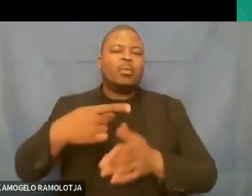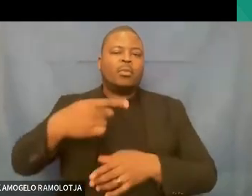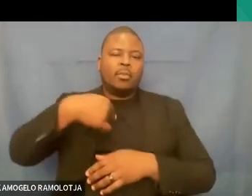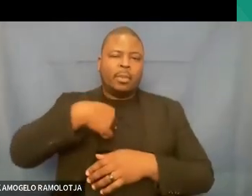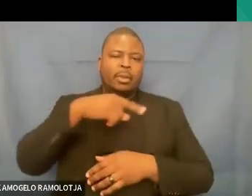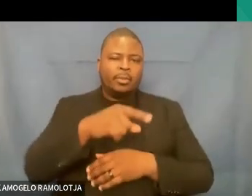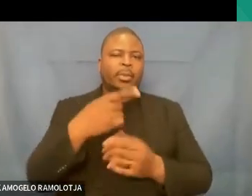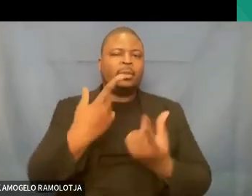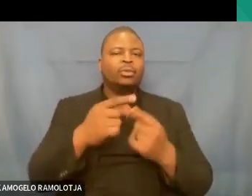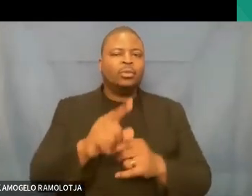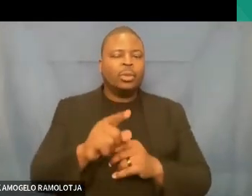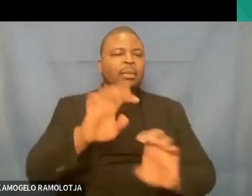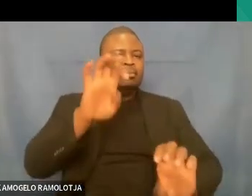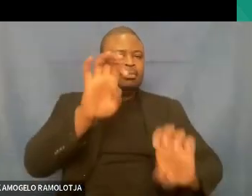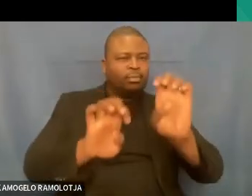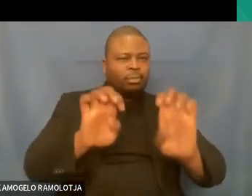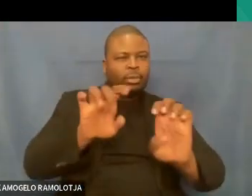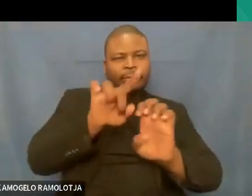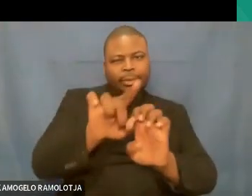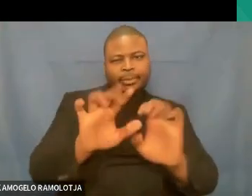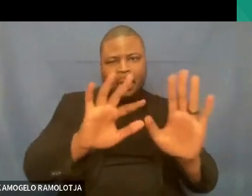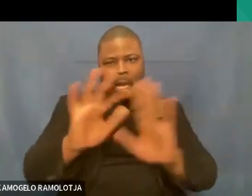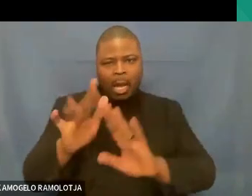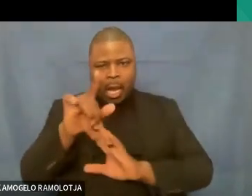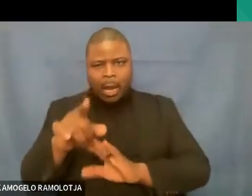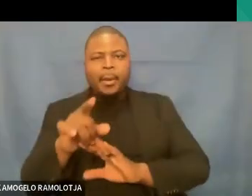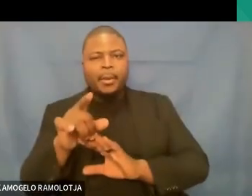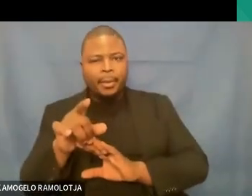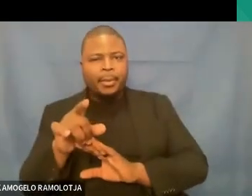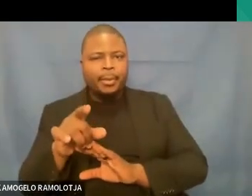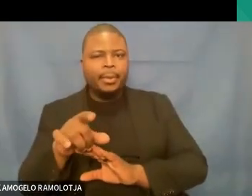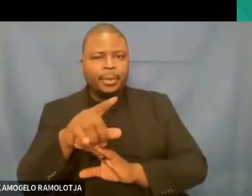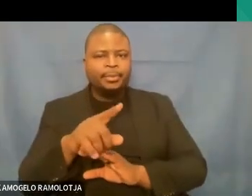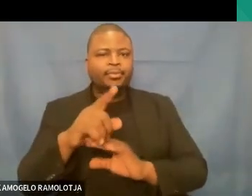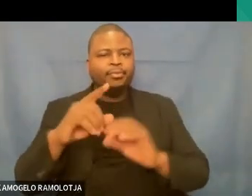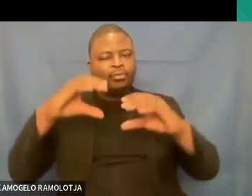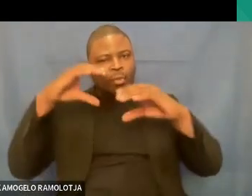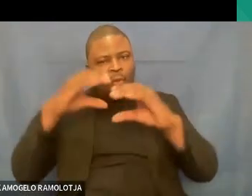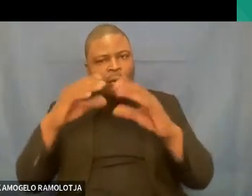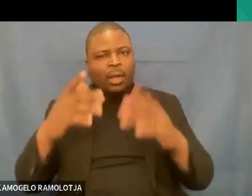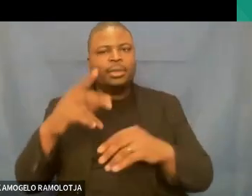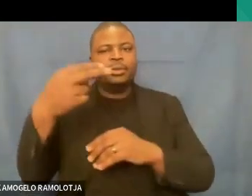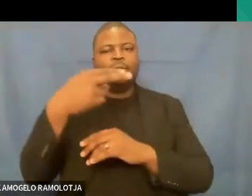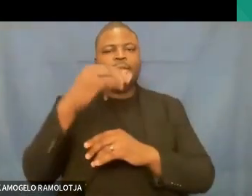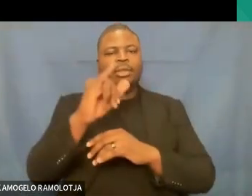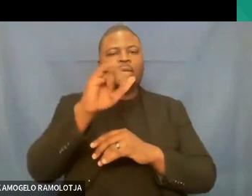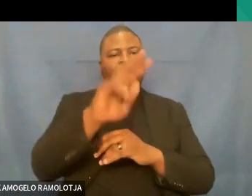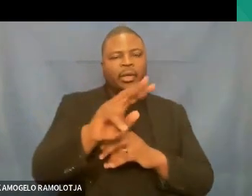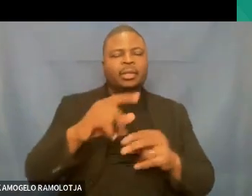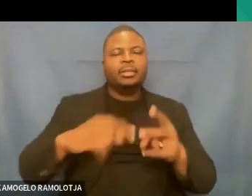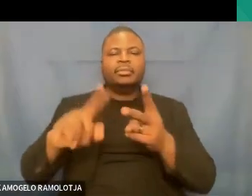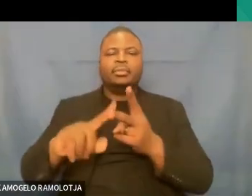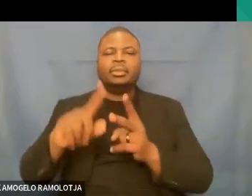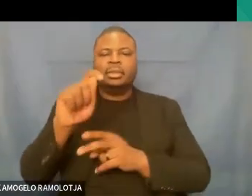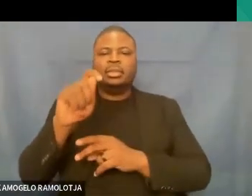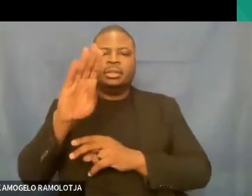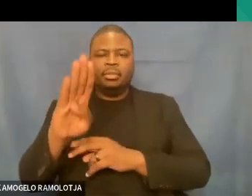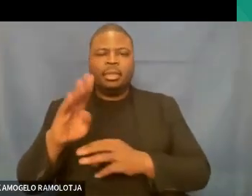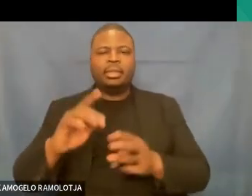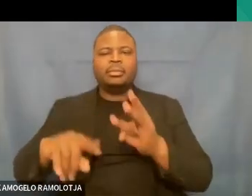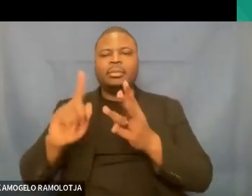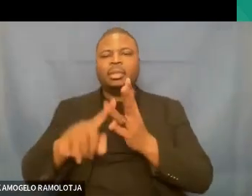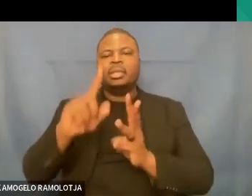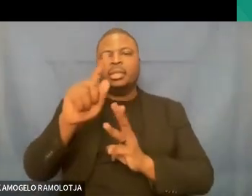current programmatic gaps in South Africa's response to HIV, TB, and STIs for young key populations